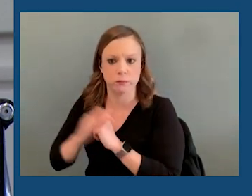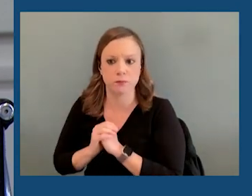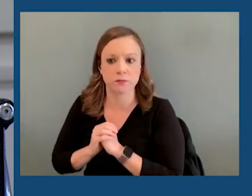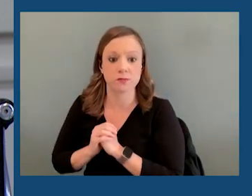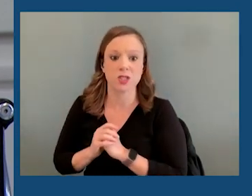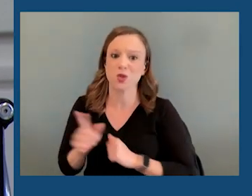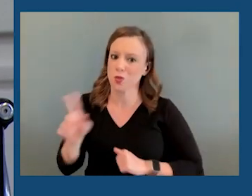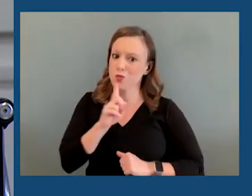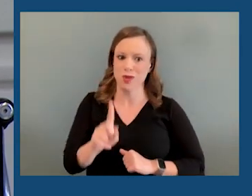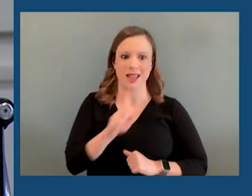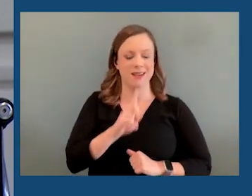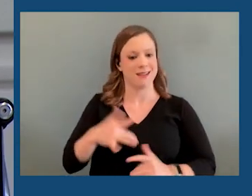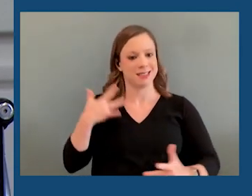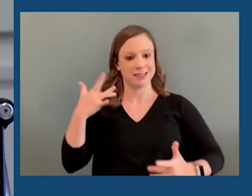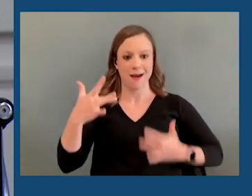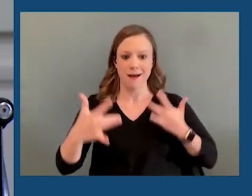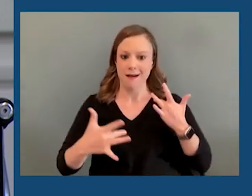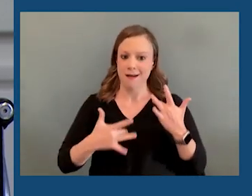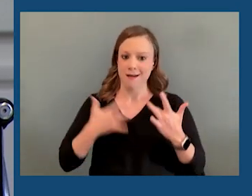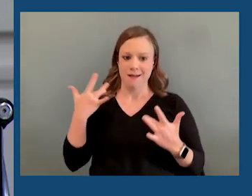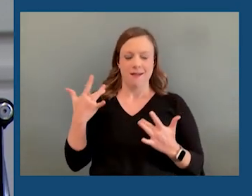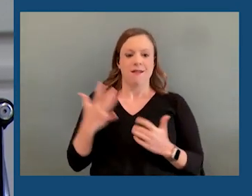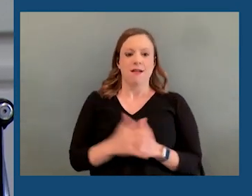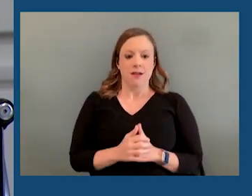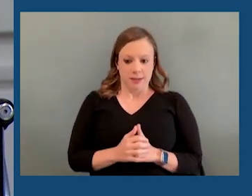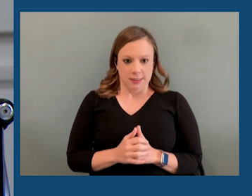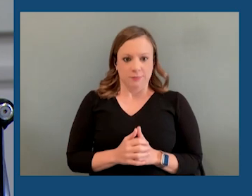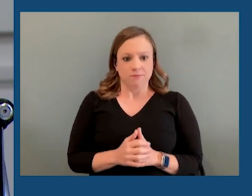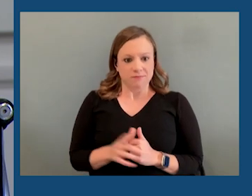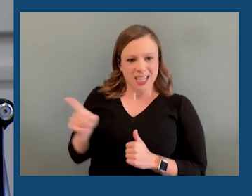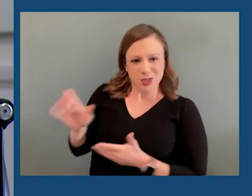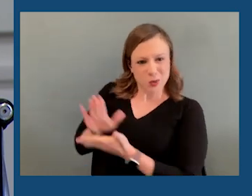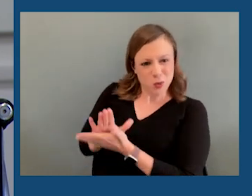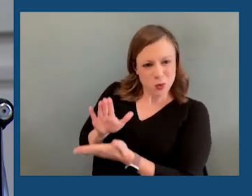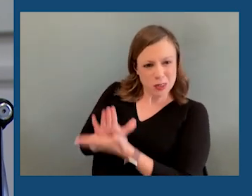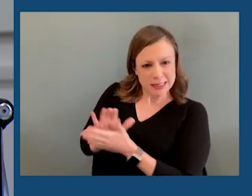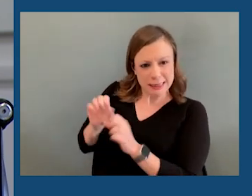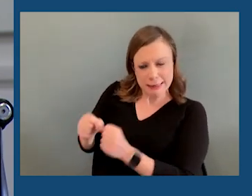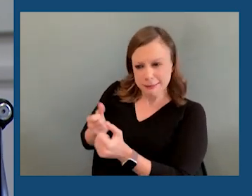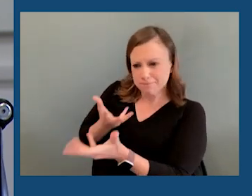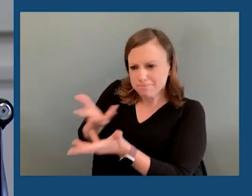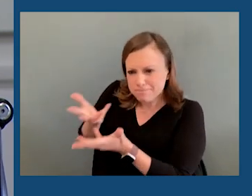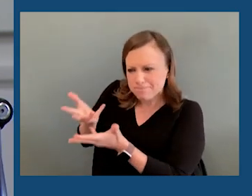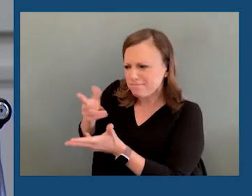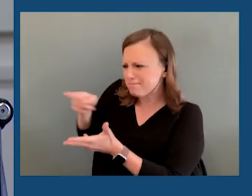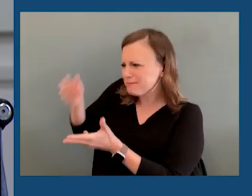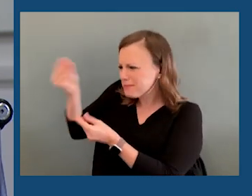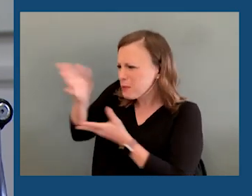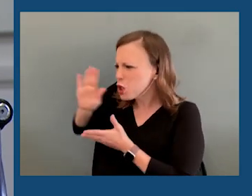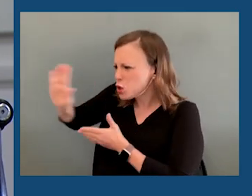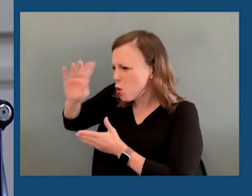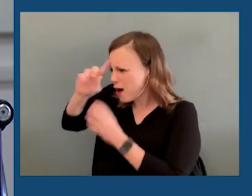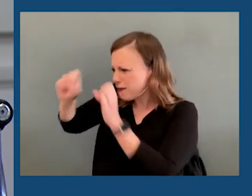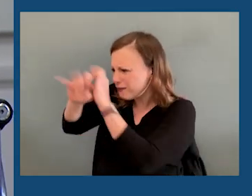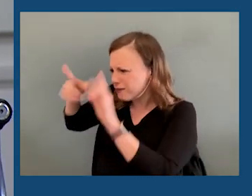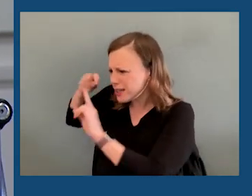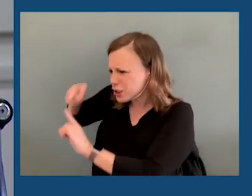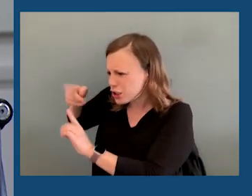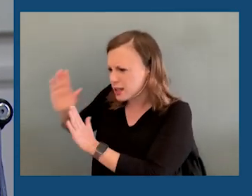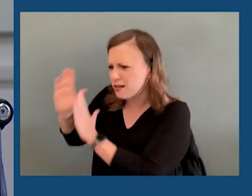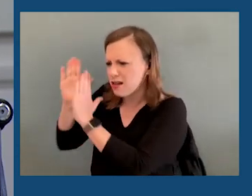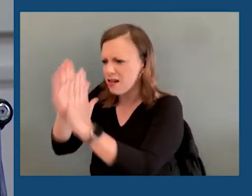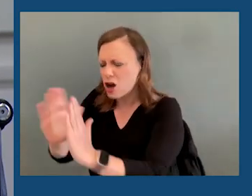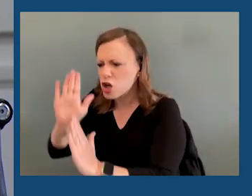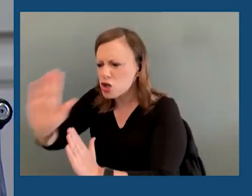excited about this. The schools can talk to us about each of their individual visions. They did a little bit, Governor, before you came